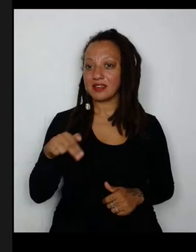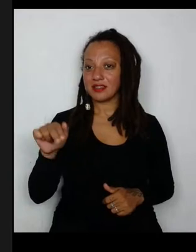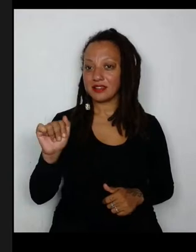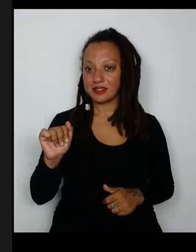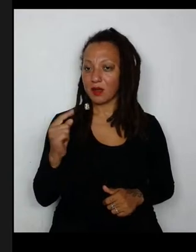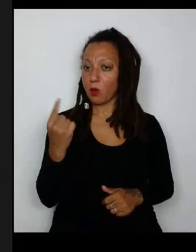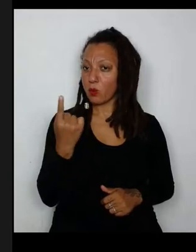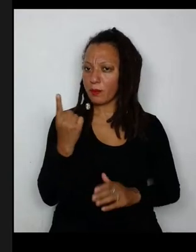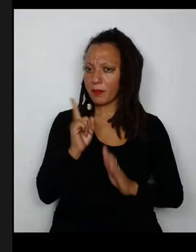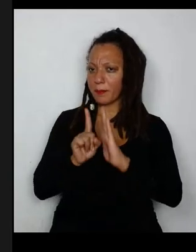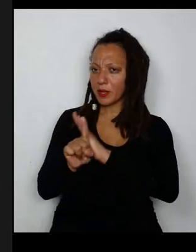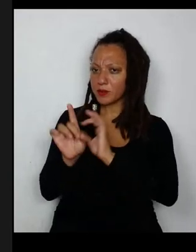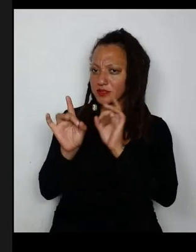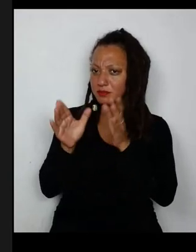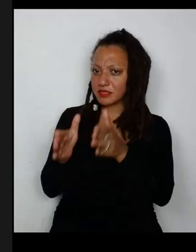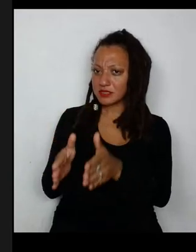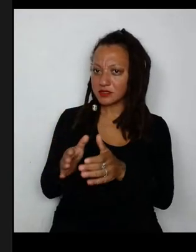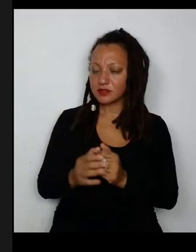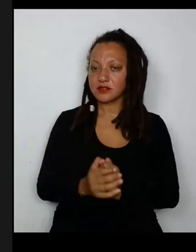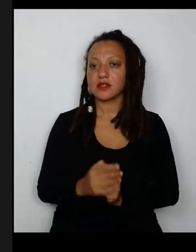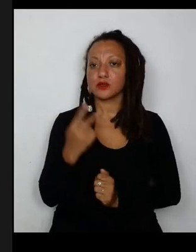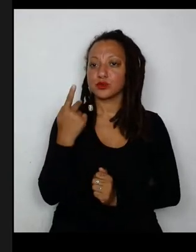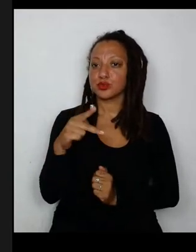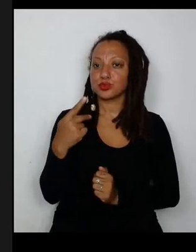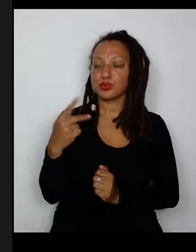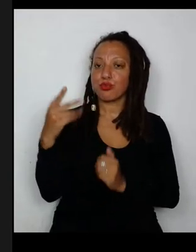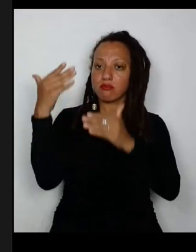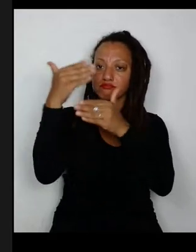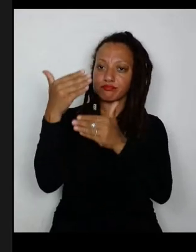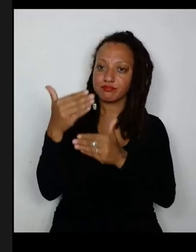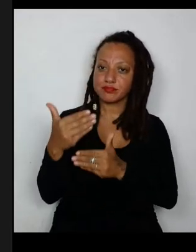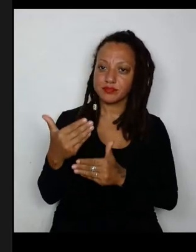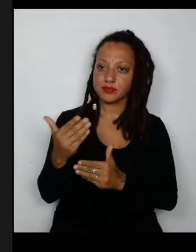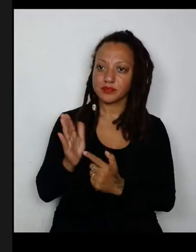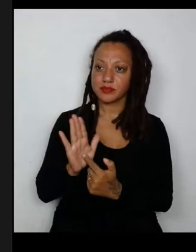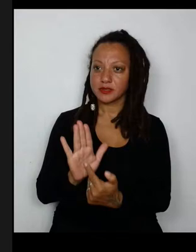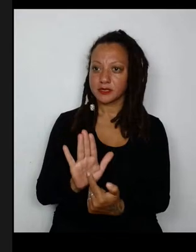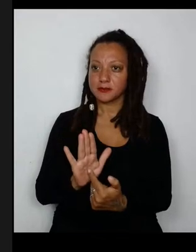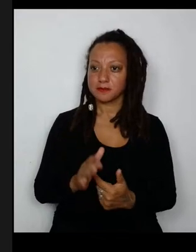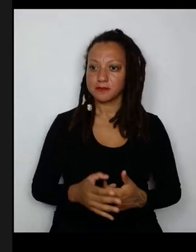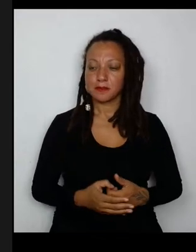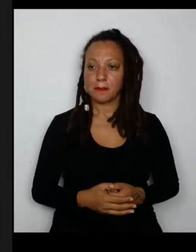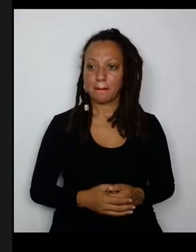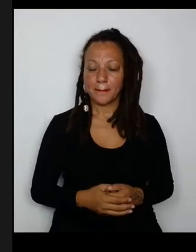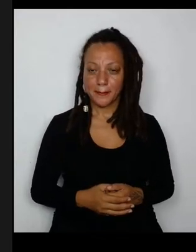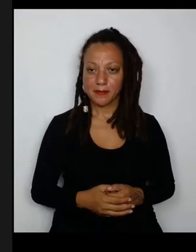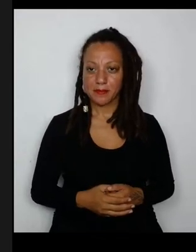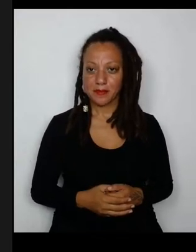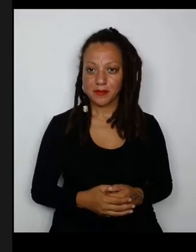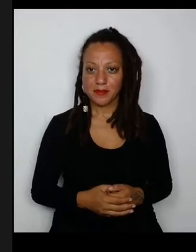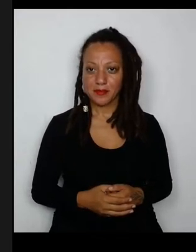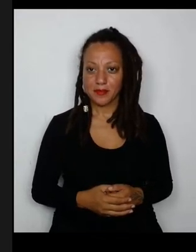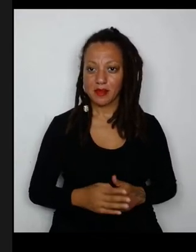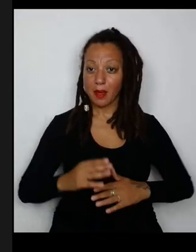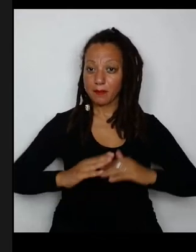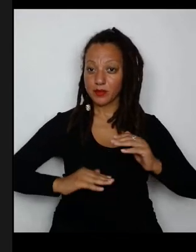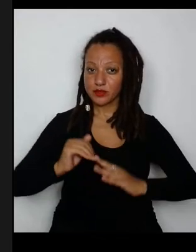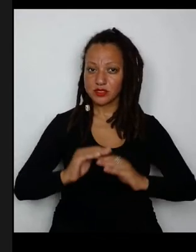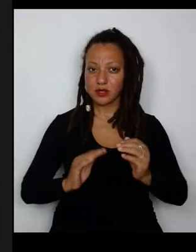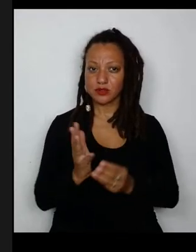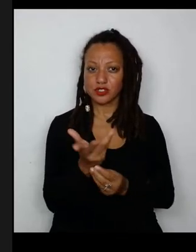we have a question for you now um and it is more specific specifically towards your